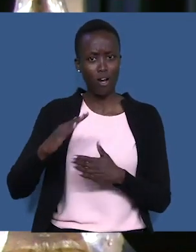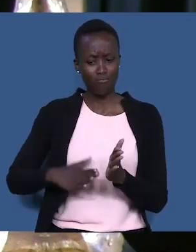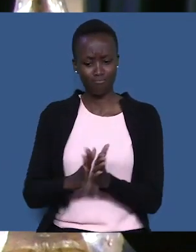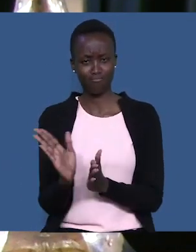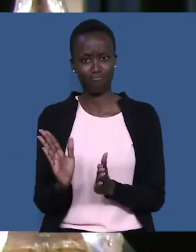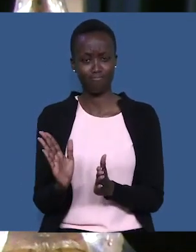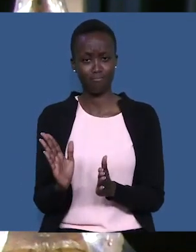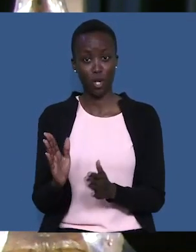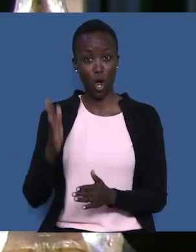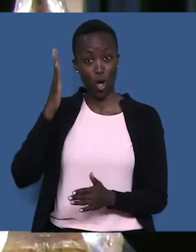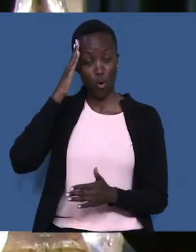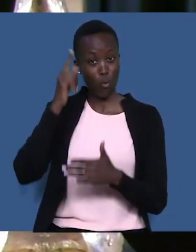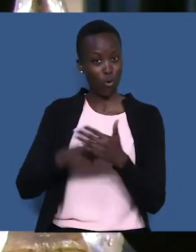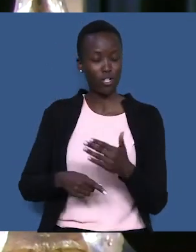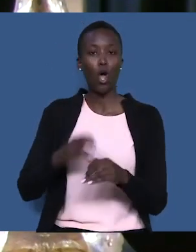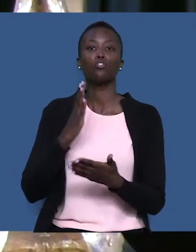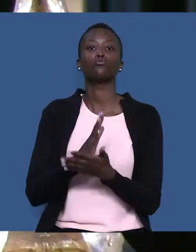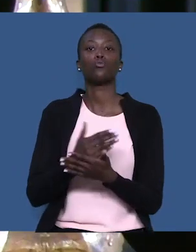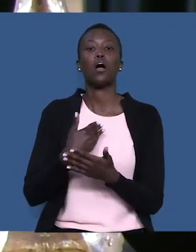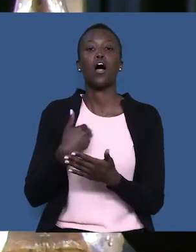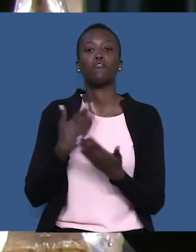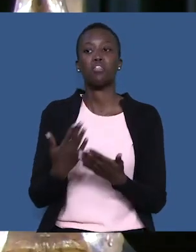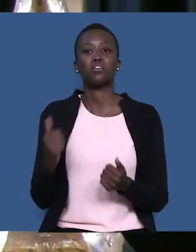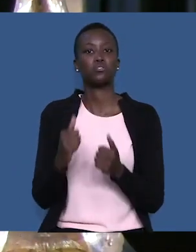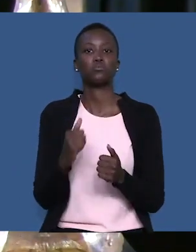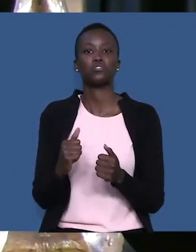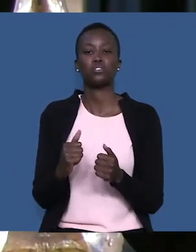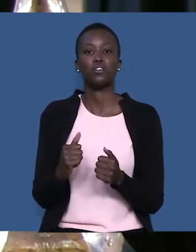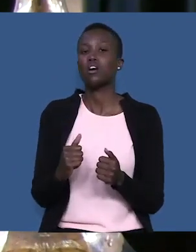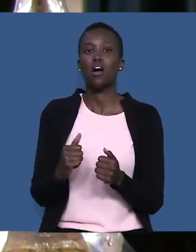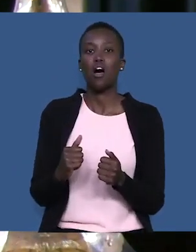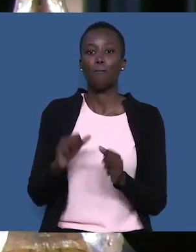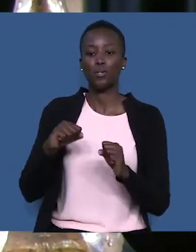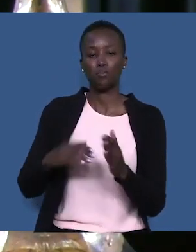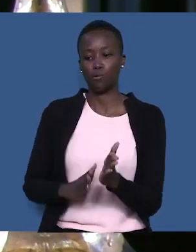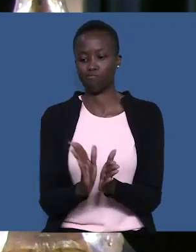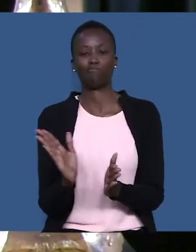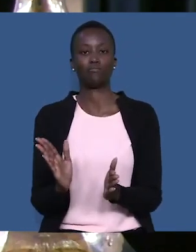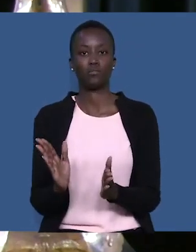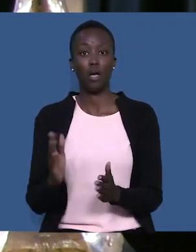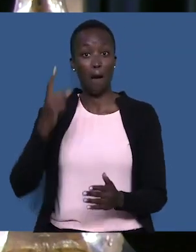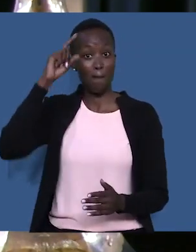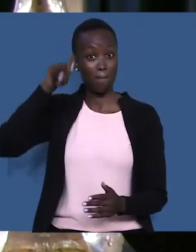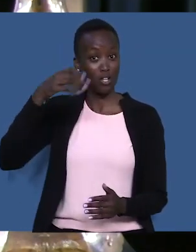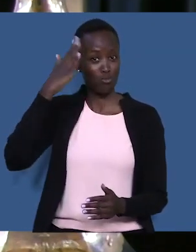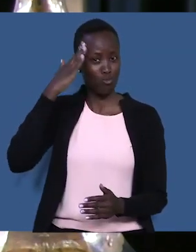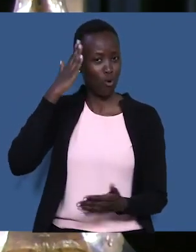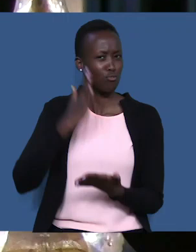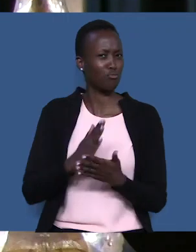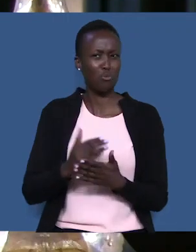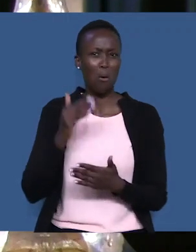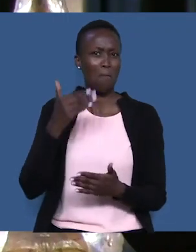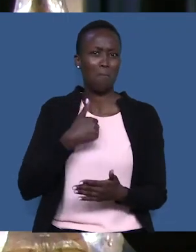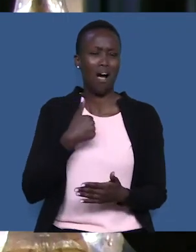all appreciate that they are there. Never ever live in an assumption that distractions are not there. Distractions are